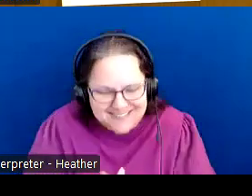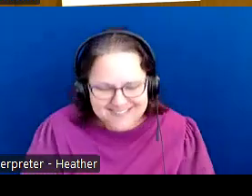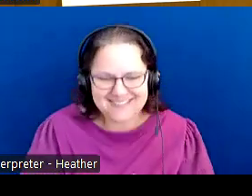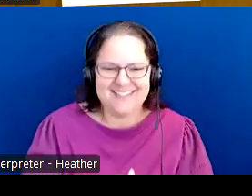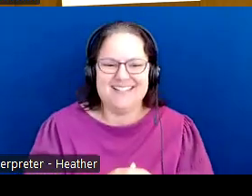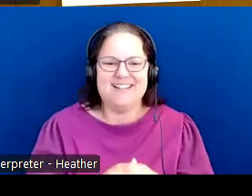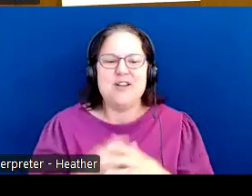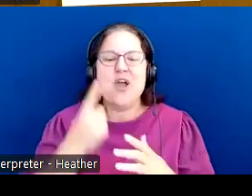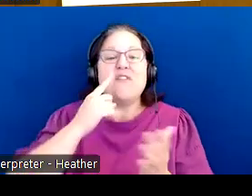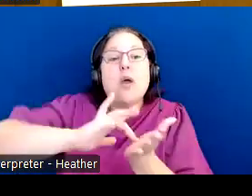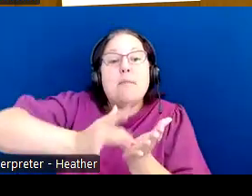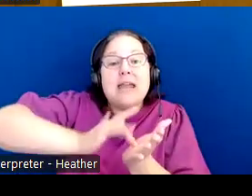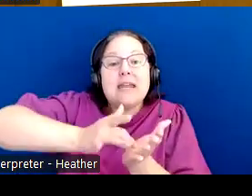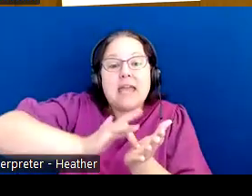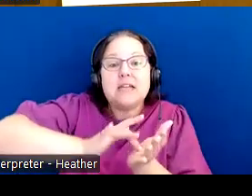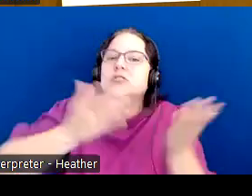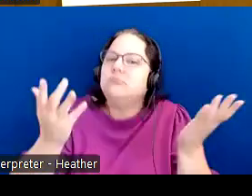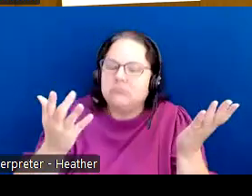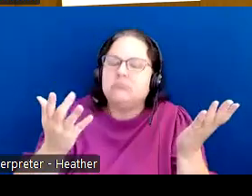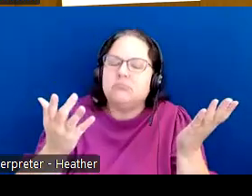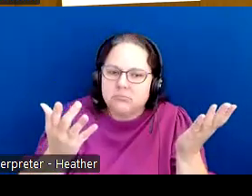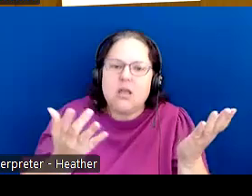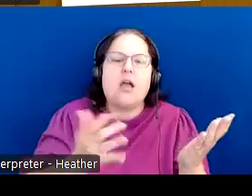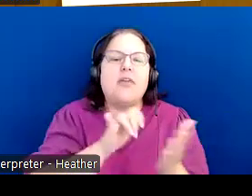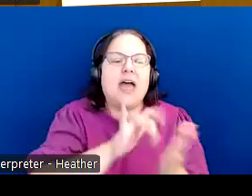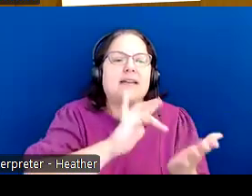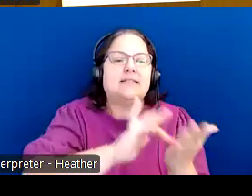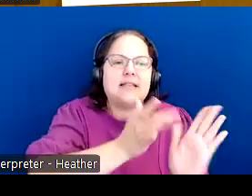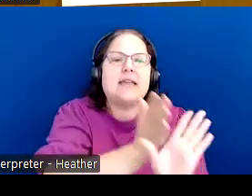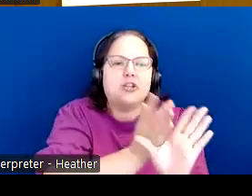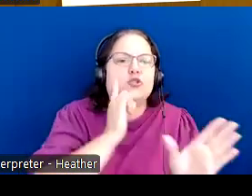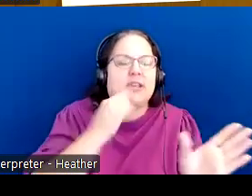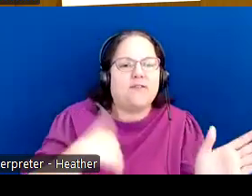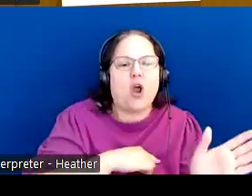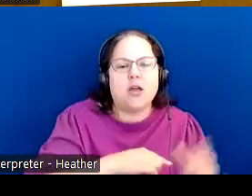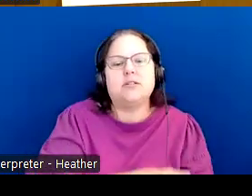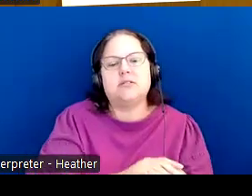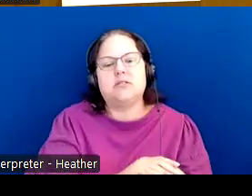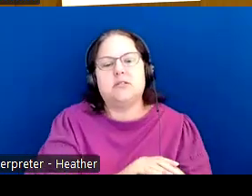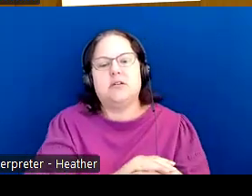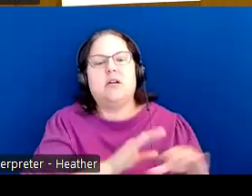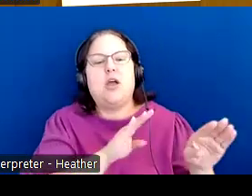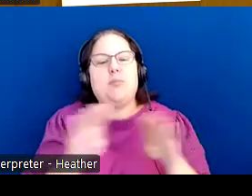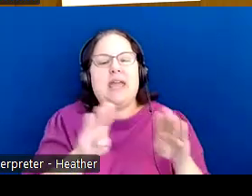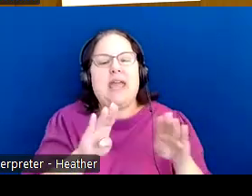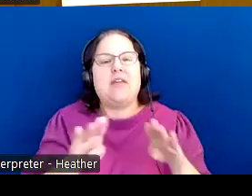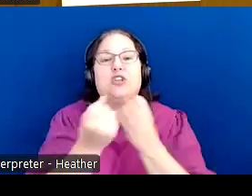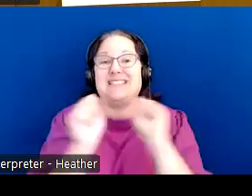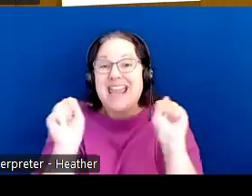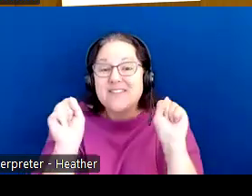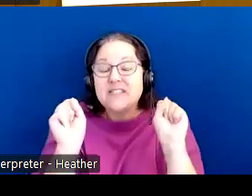For medication management, that always falls to psychiatry for us. Behavioral restraints and safety, especially